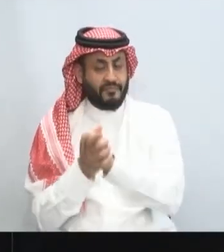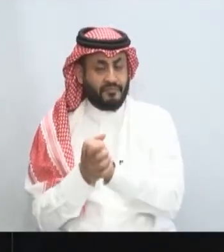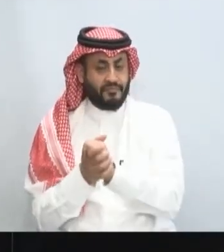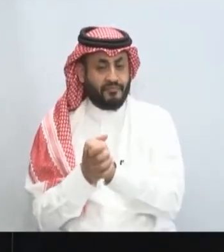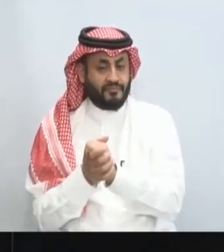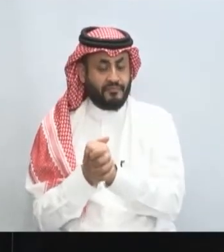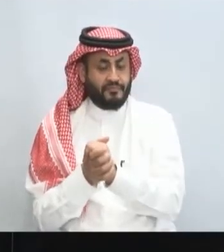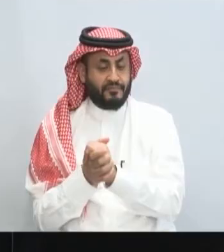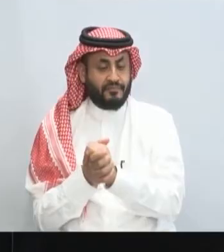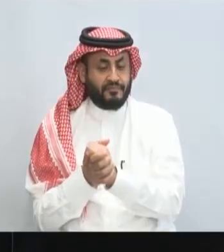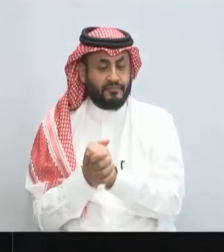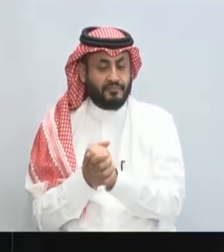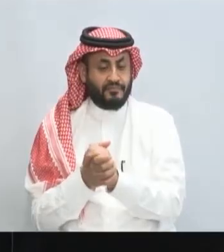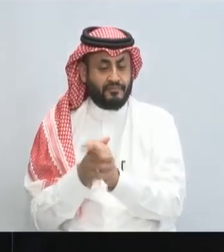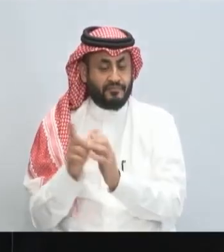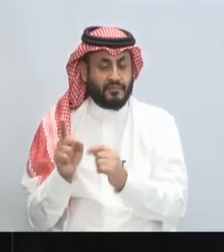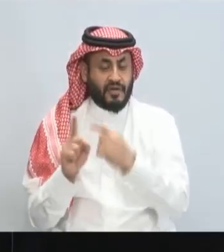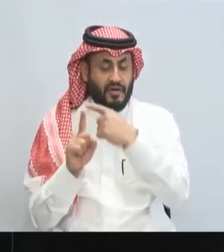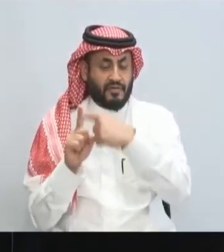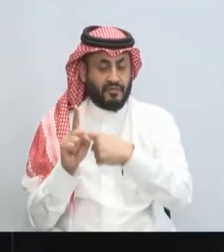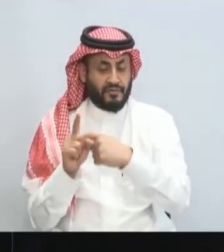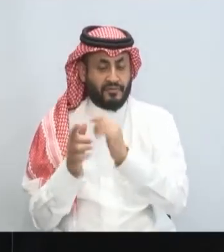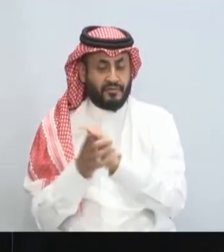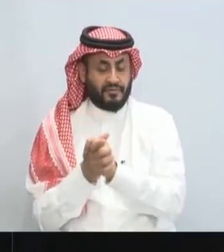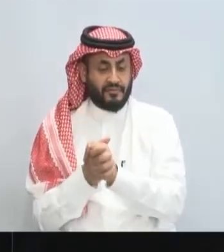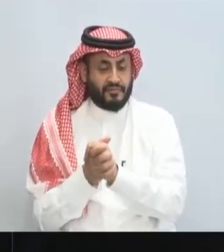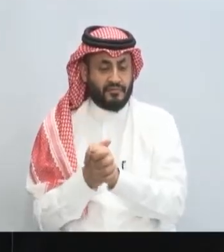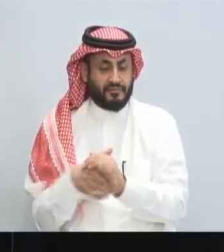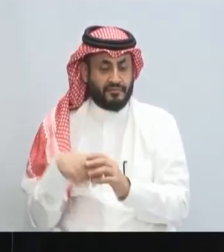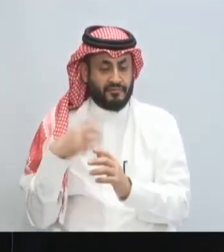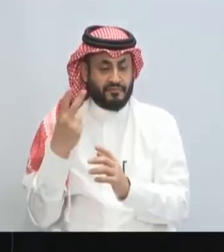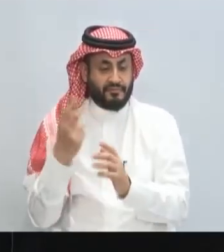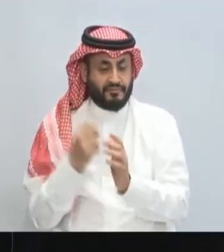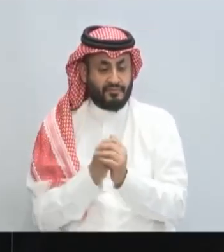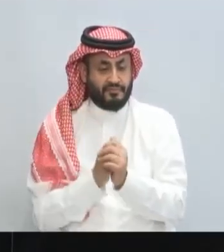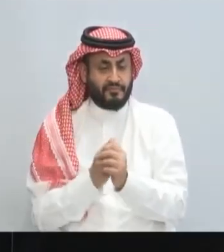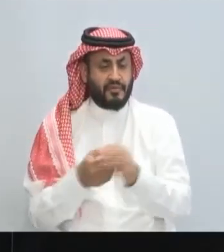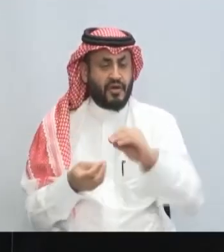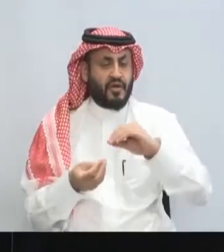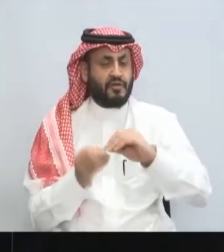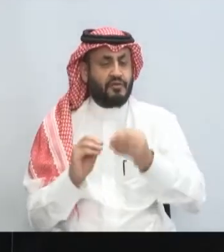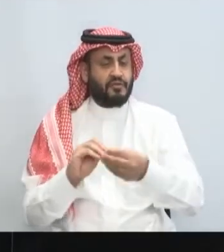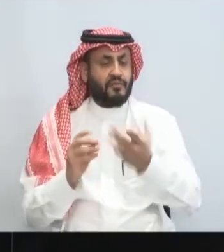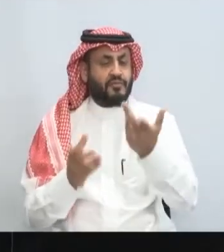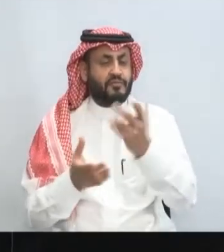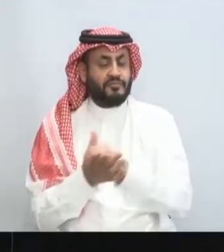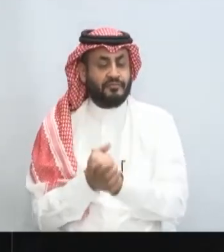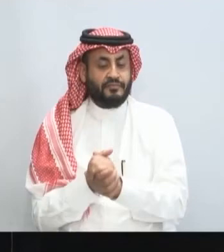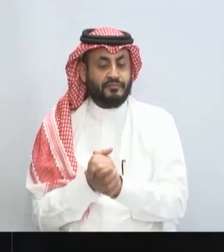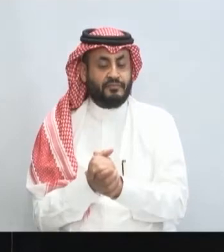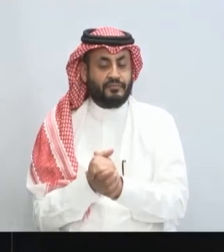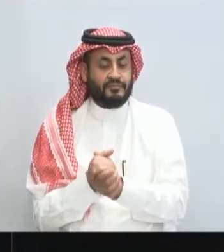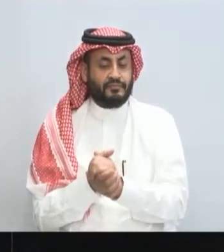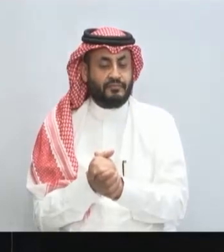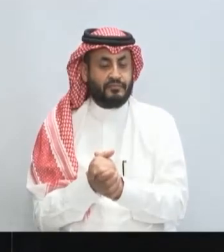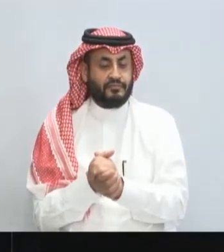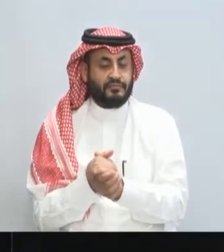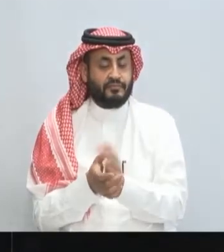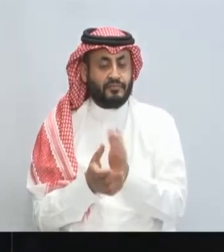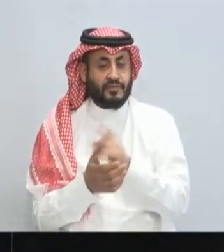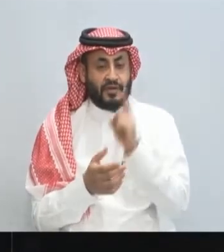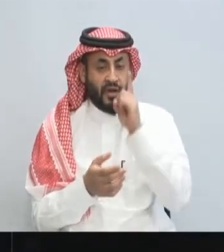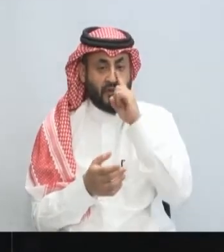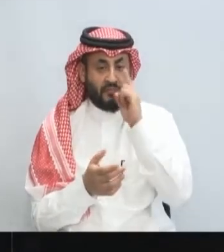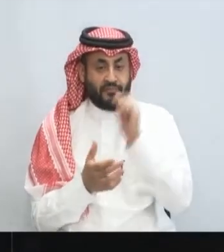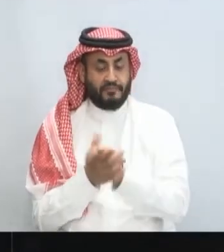fruit. He said it's cold. The second question, what color is it? He said